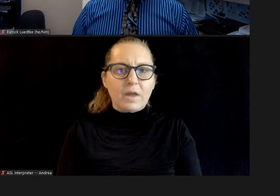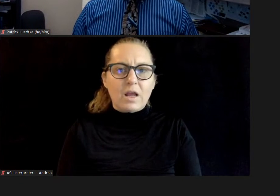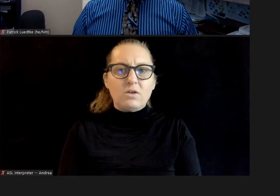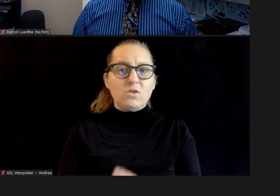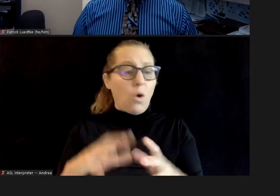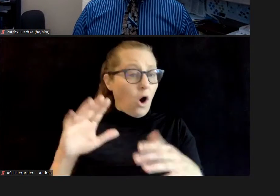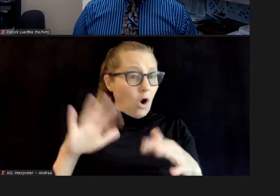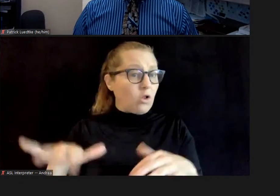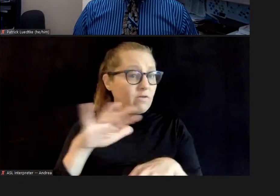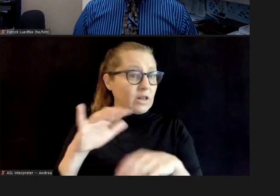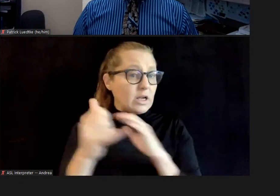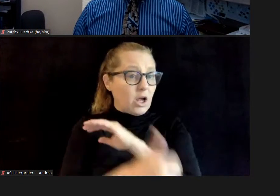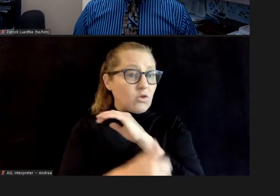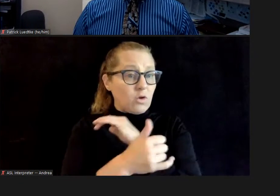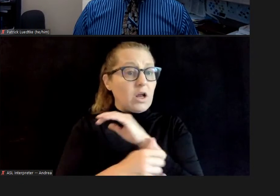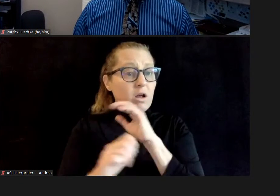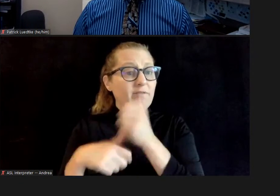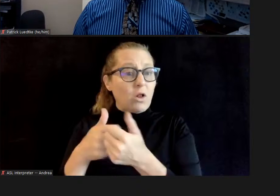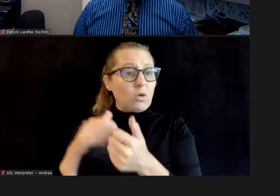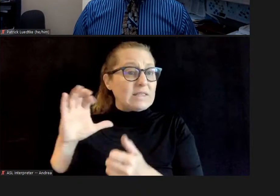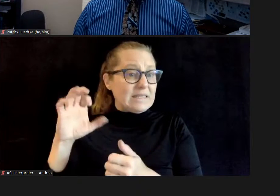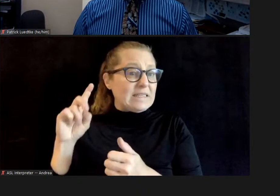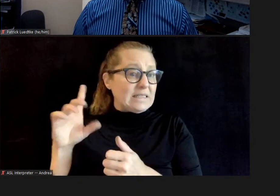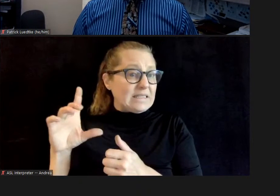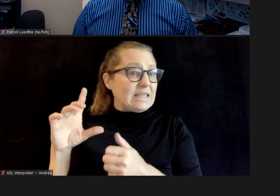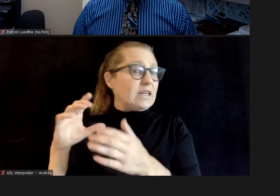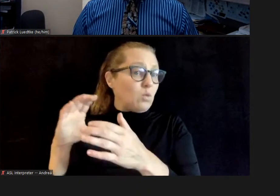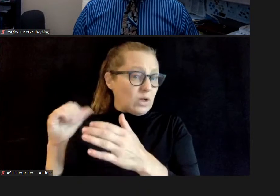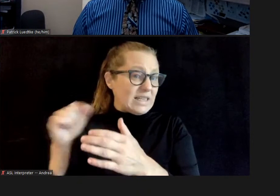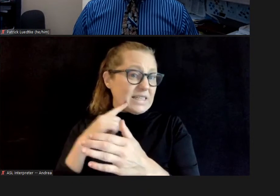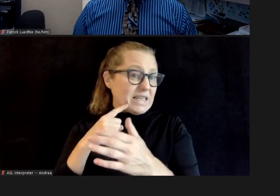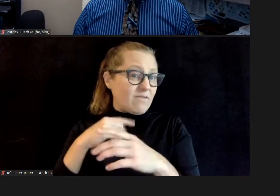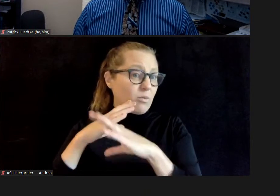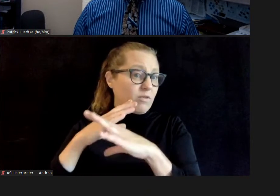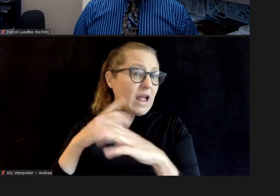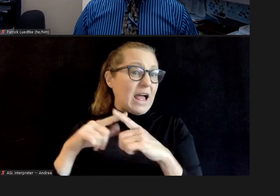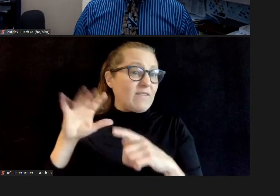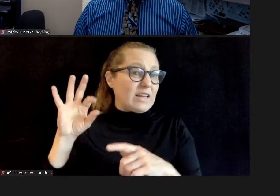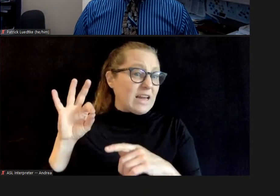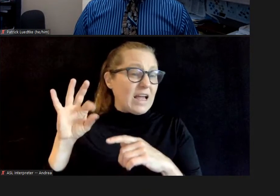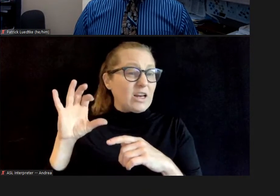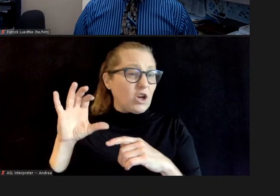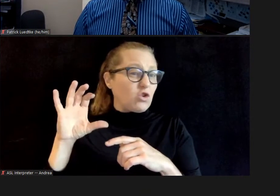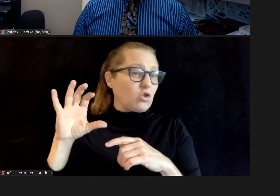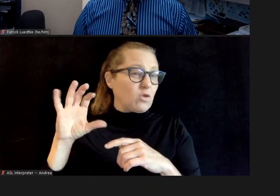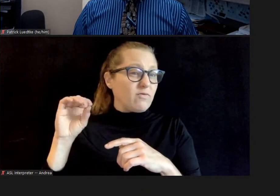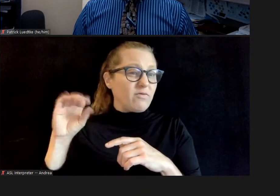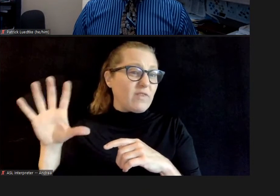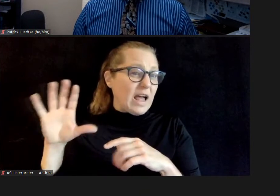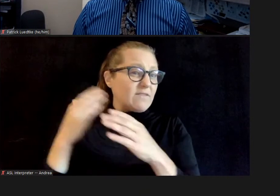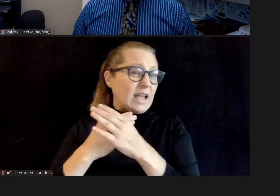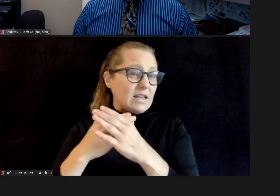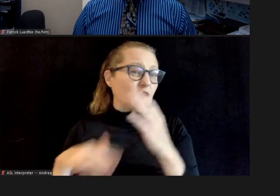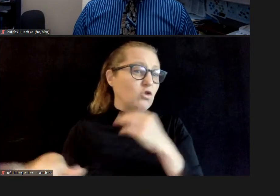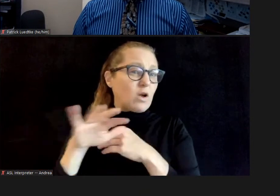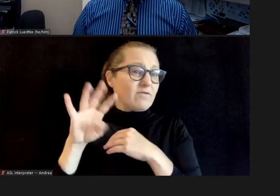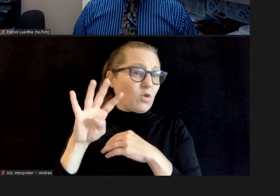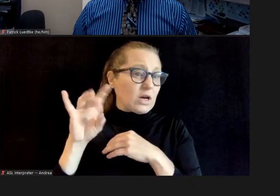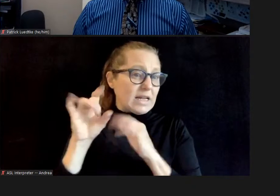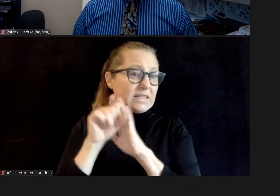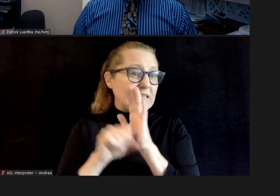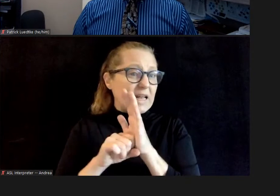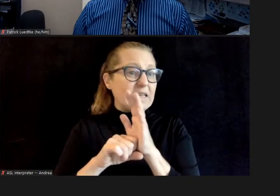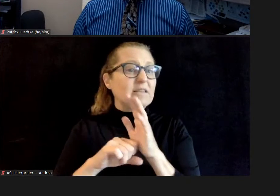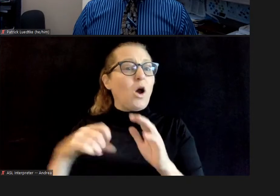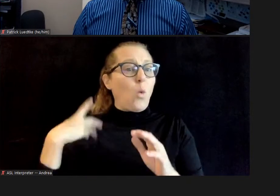Nationwide, according to the Centers for Disease Control and Prevention, there are about 9,500 cases across 49 states, the District of Columbia, and Puerto